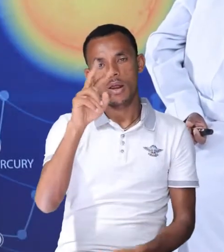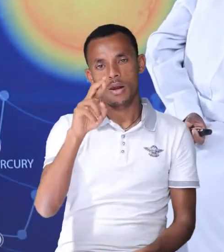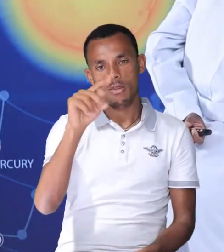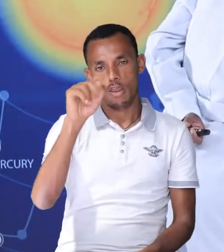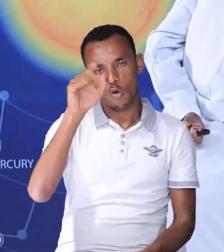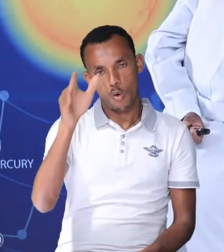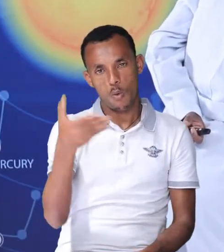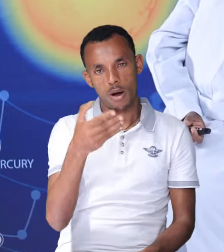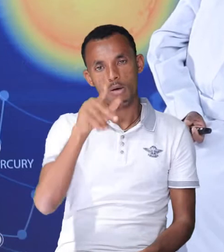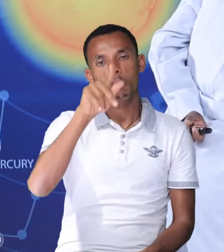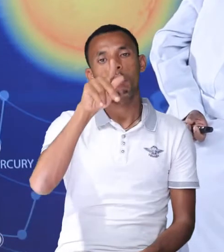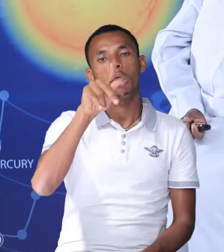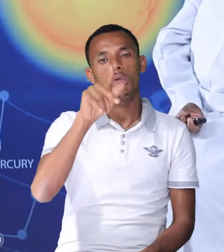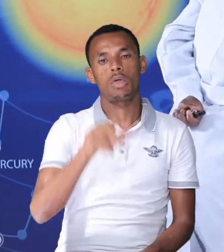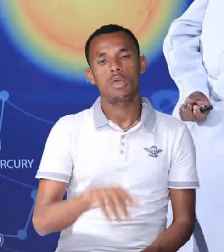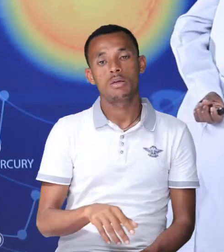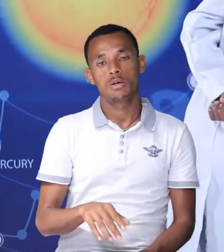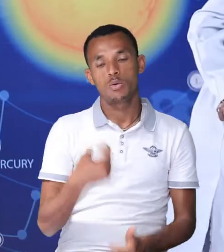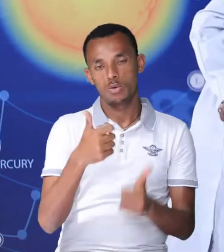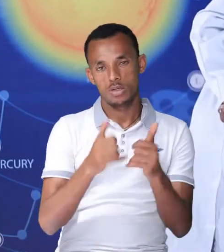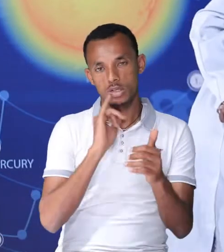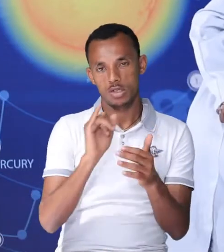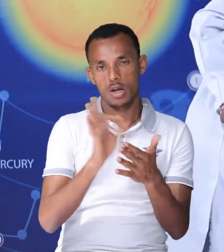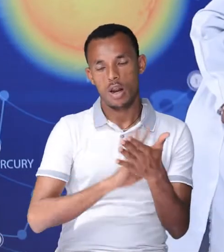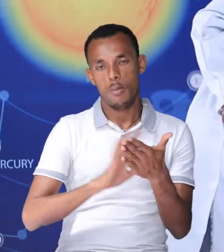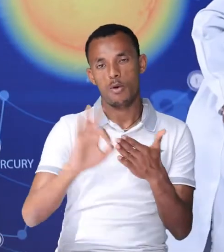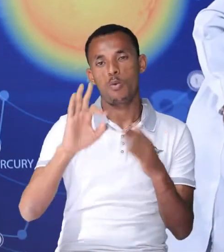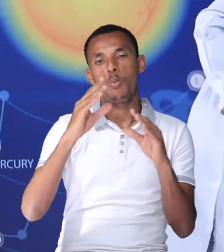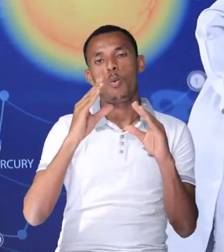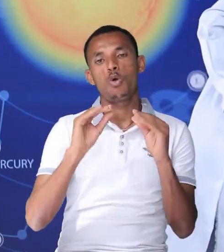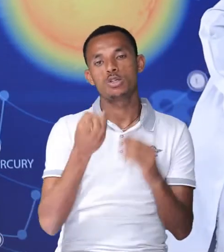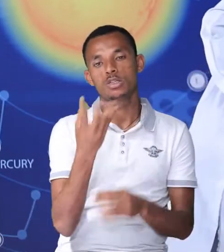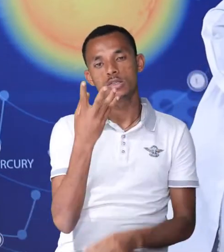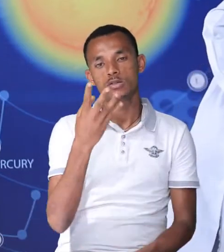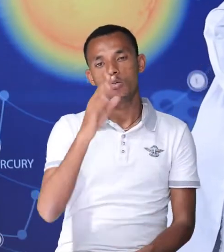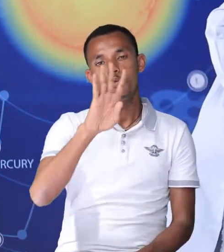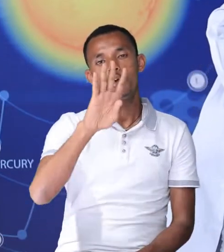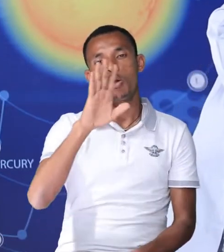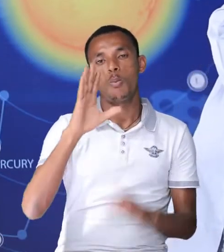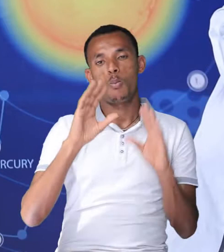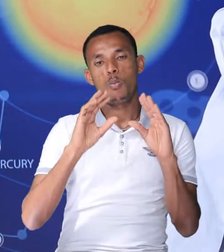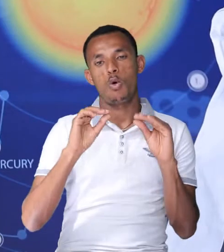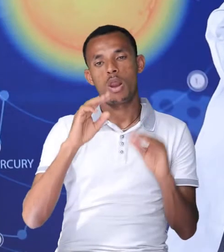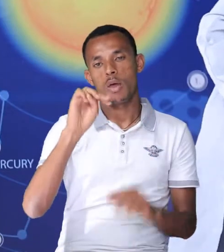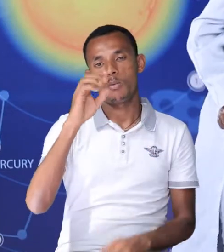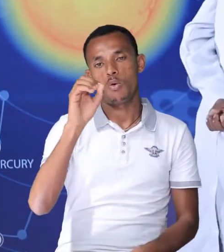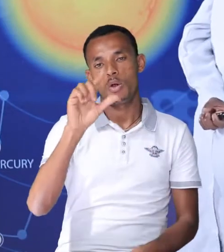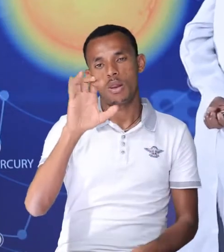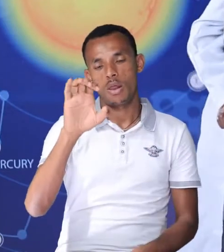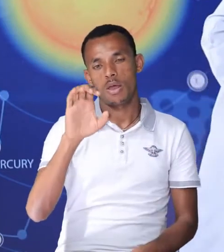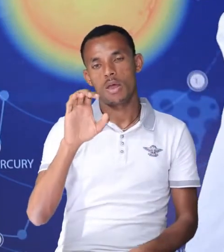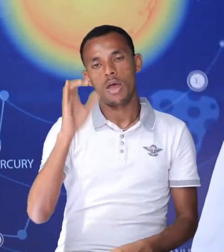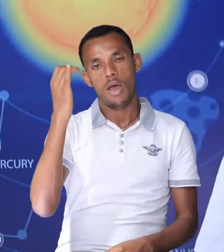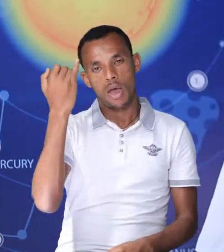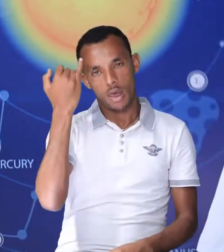over P, which is number of mole is given, it is 4 mole. Ideal gas